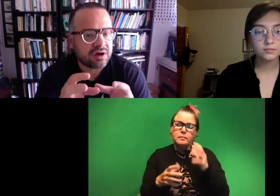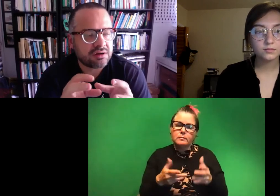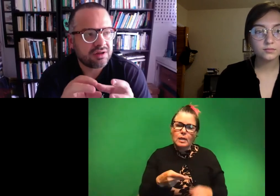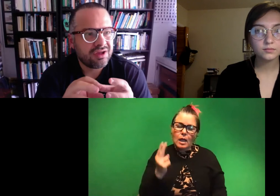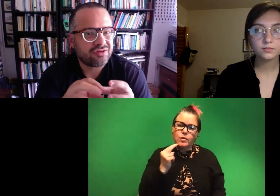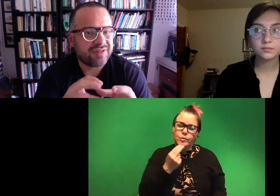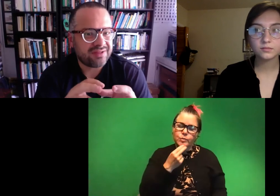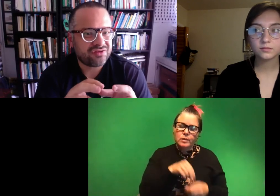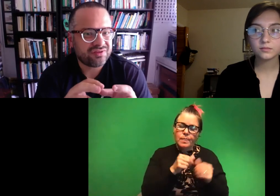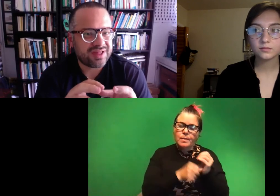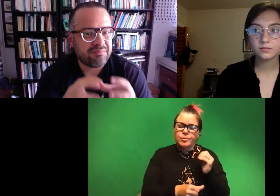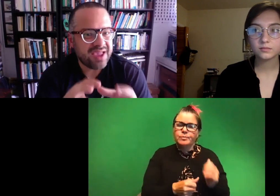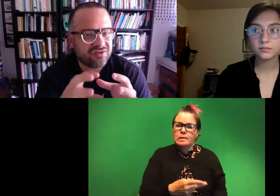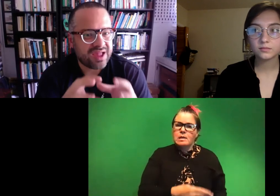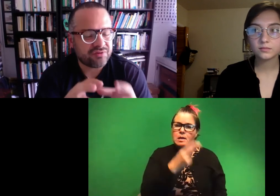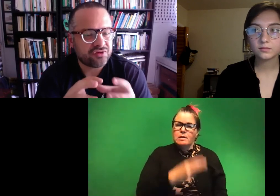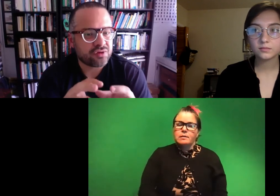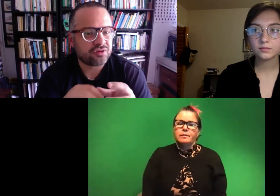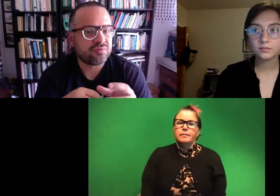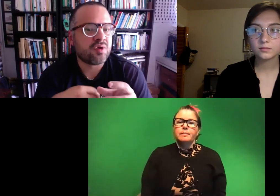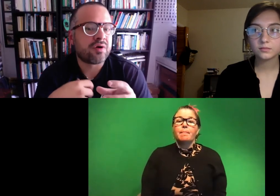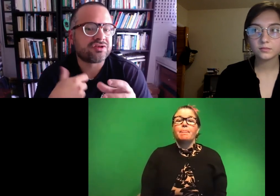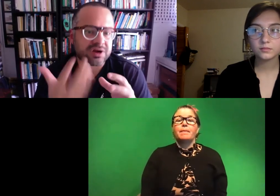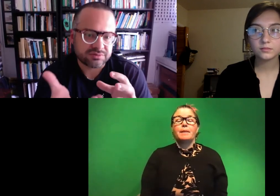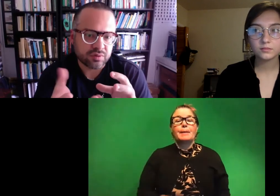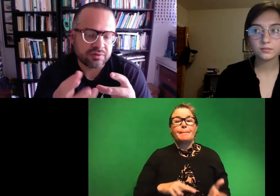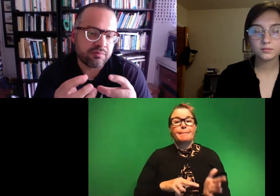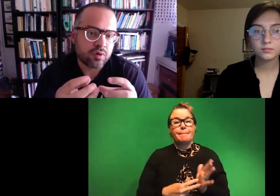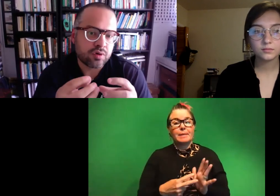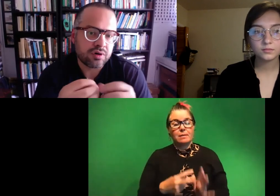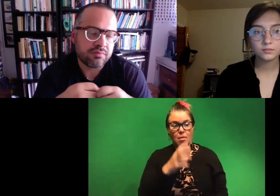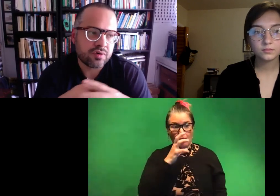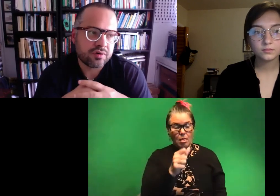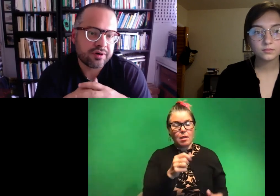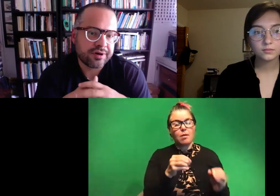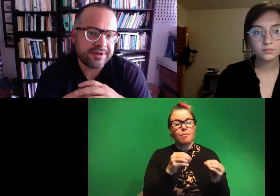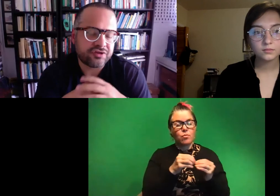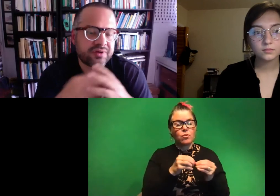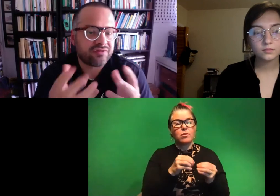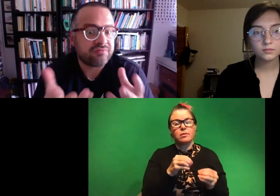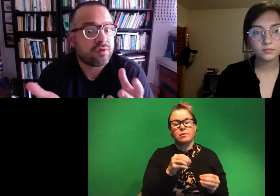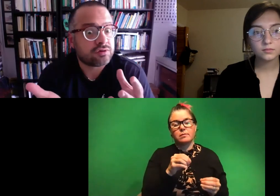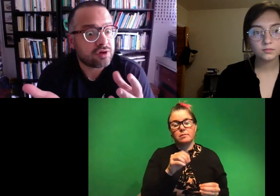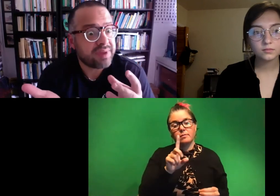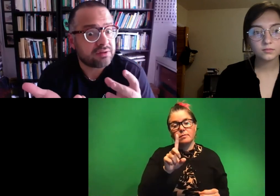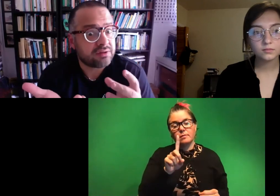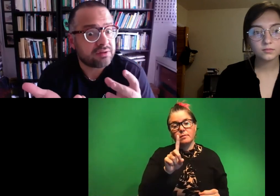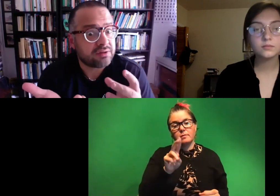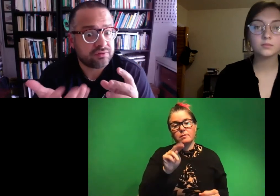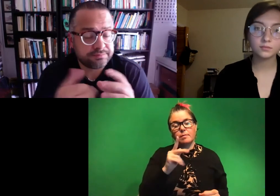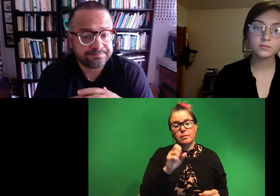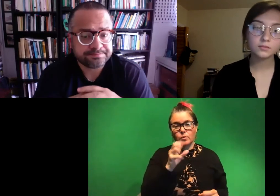the dung, so that makes that resource more attractable, more interesting for dung beetles.